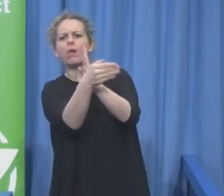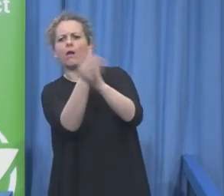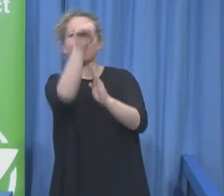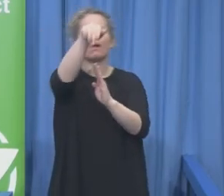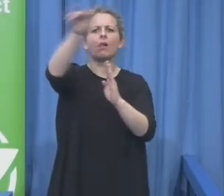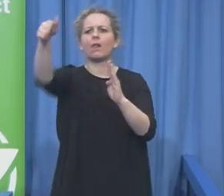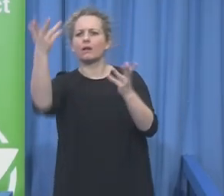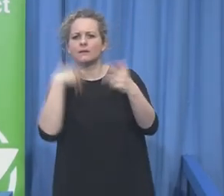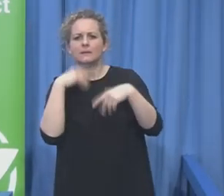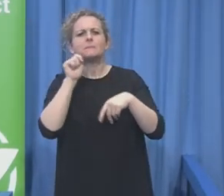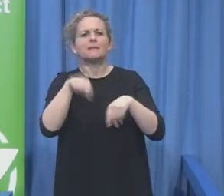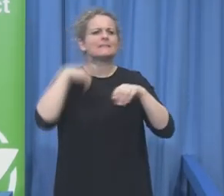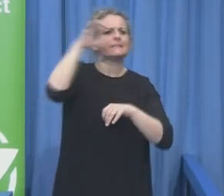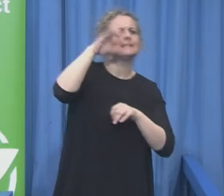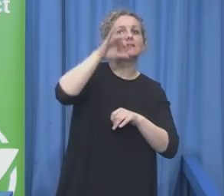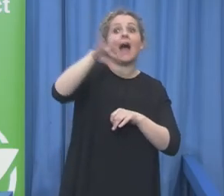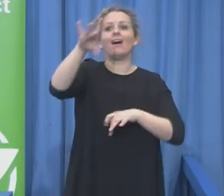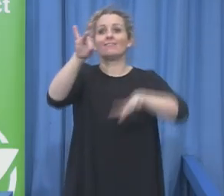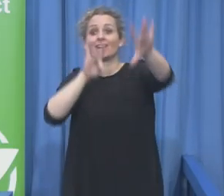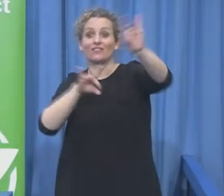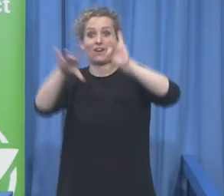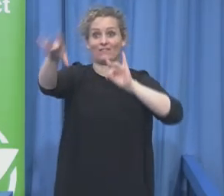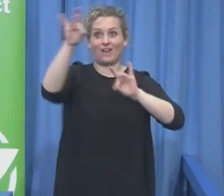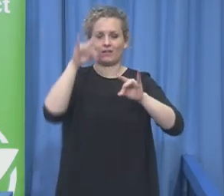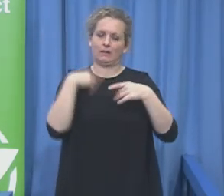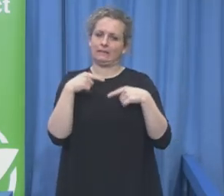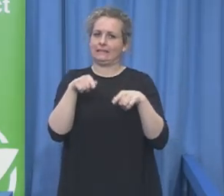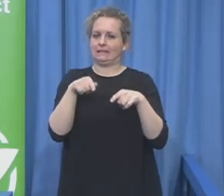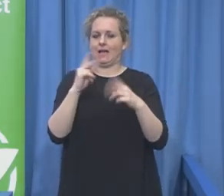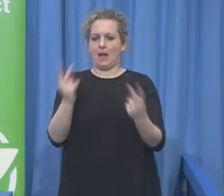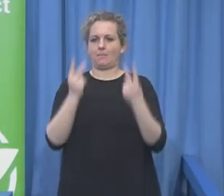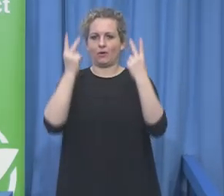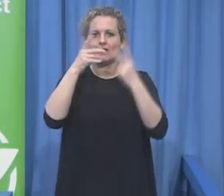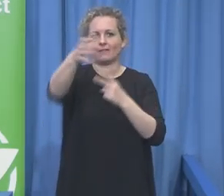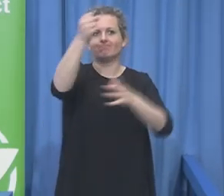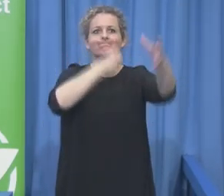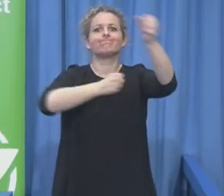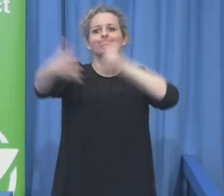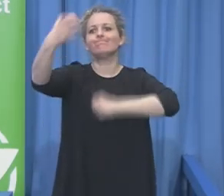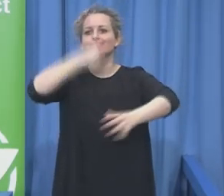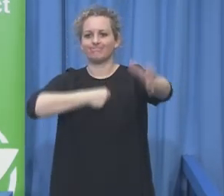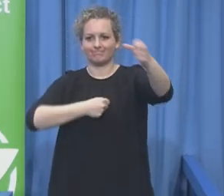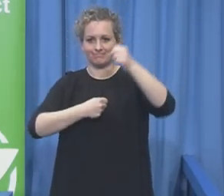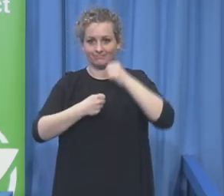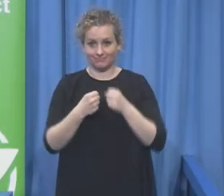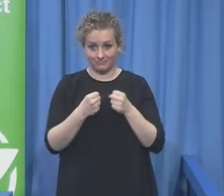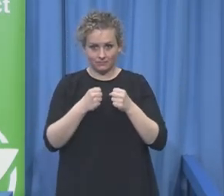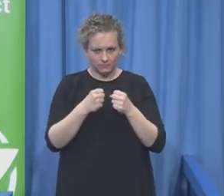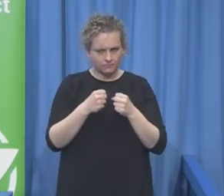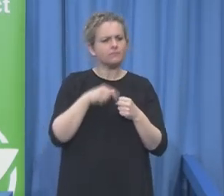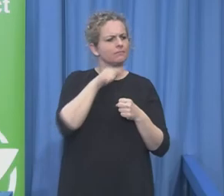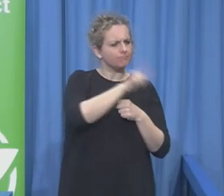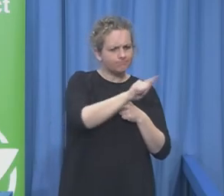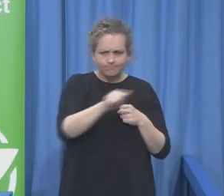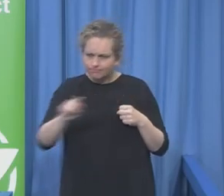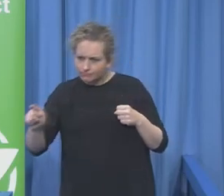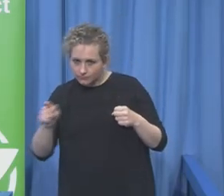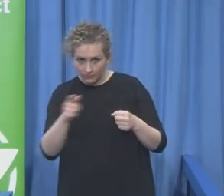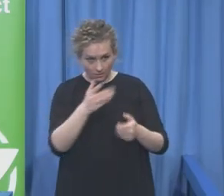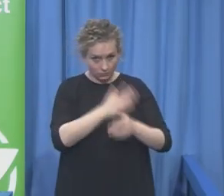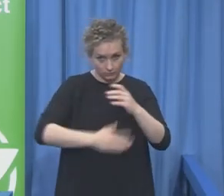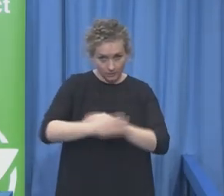how you change lives, how you change from a zero salary to a person start earning 8 to 10,000, and in 3 years you find a